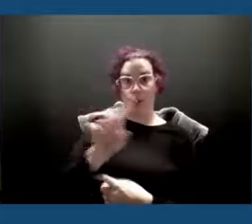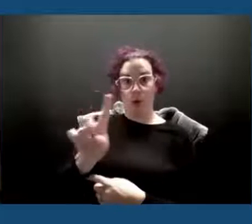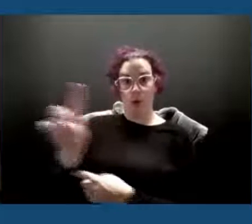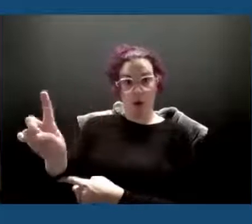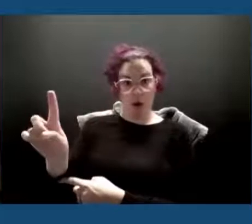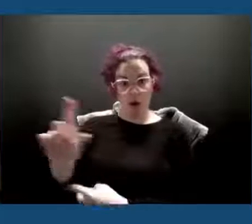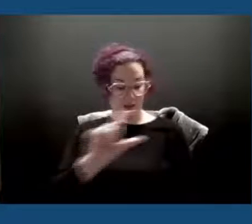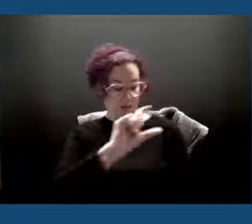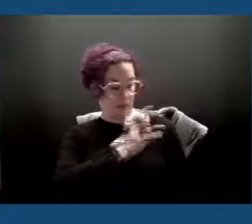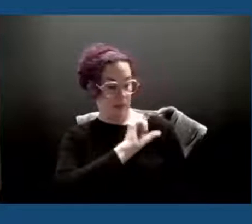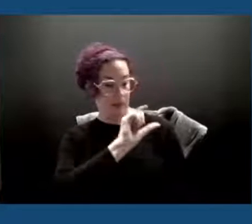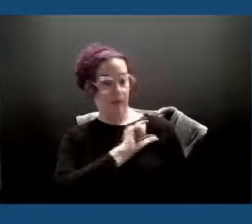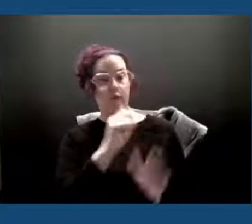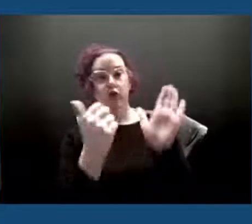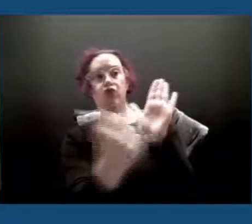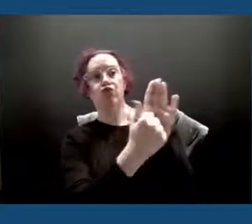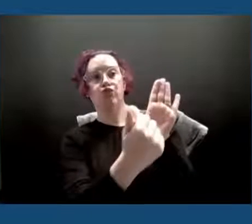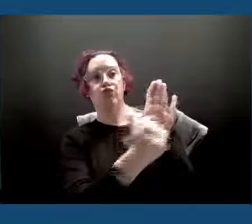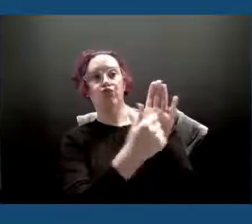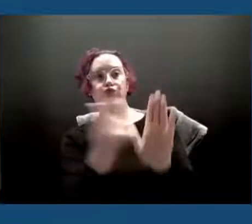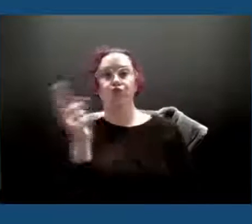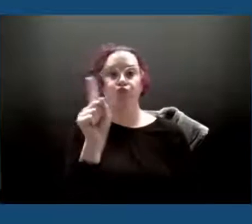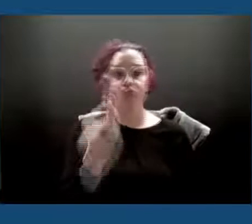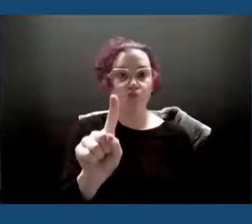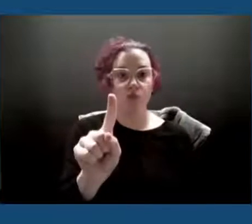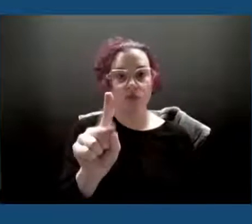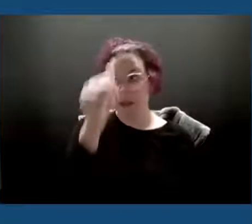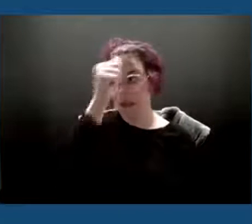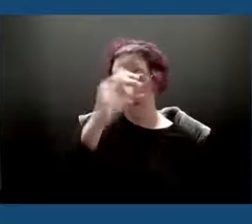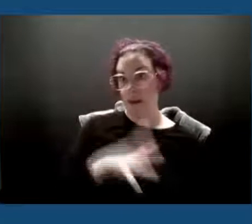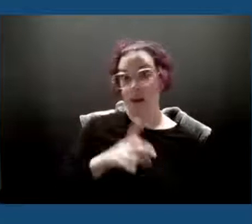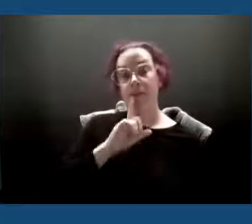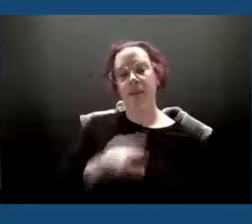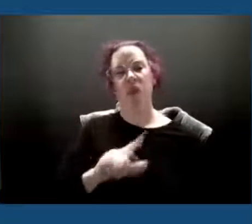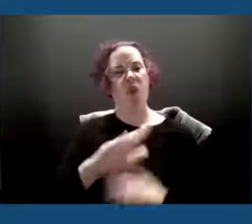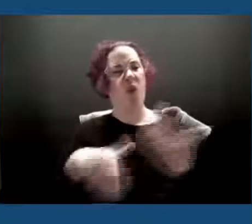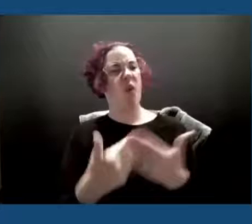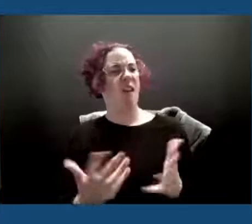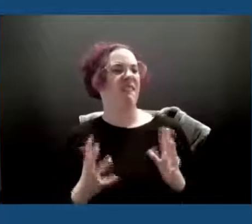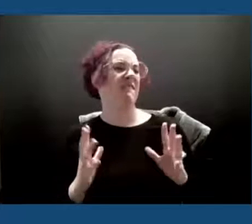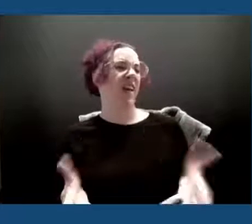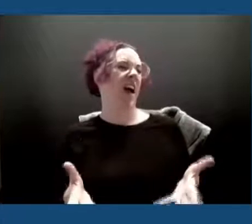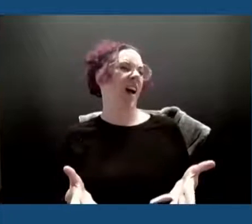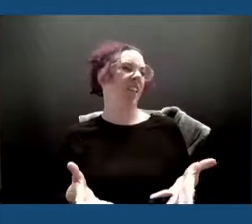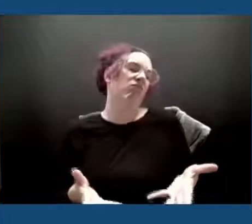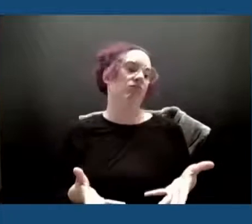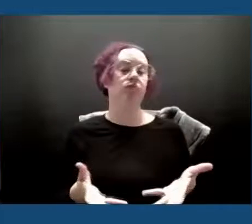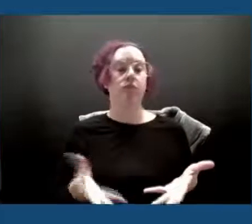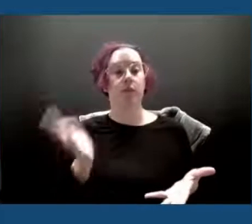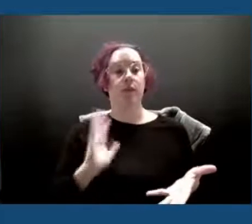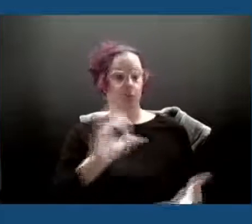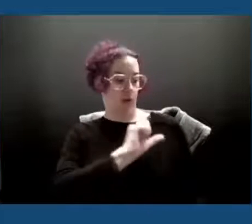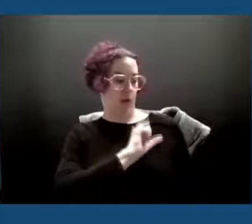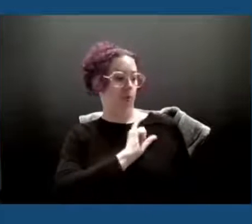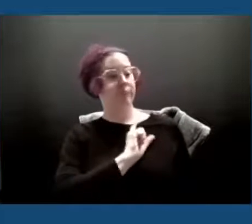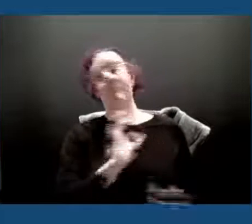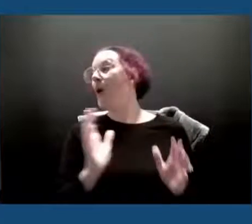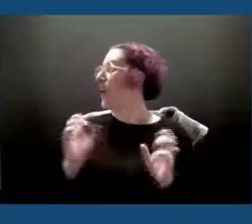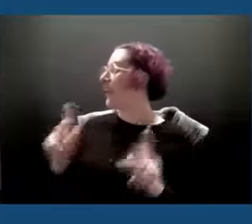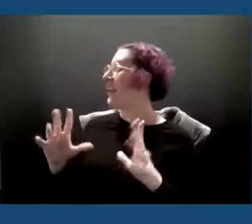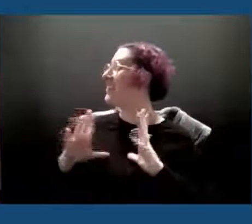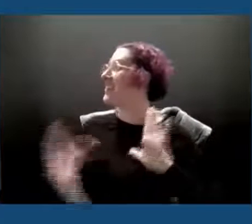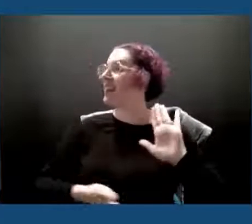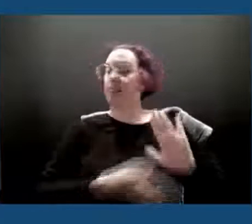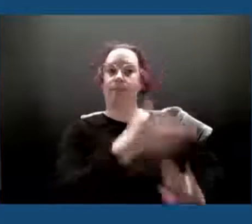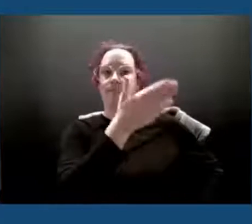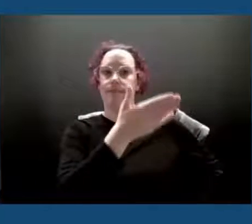officer goes to the door and the man answers and says everything's fine here and they used to leave, that they could no longer leave. The